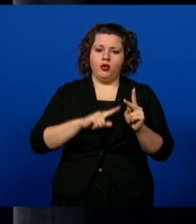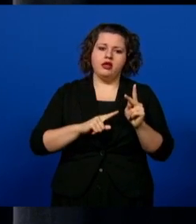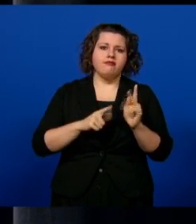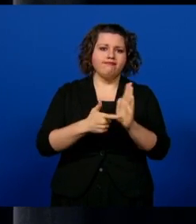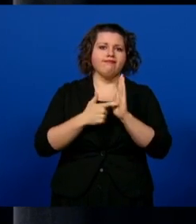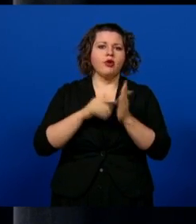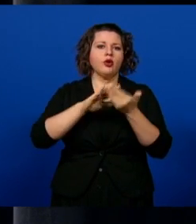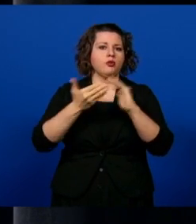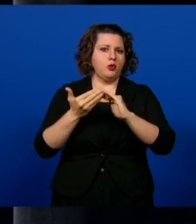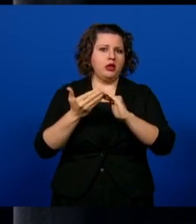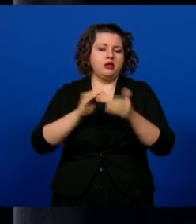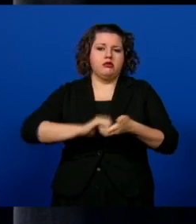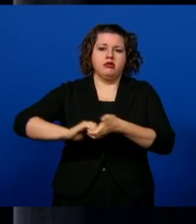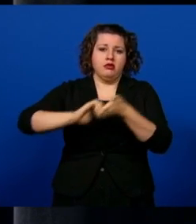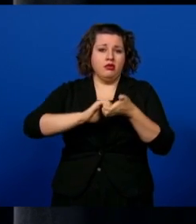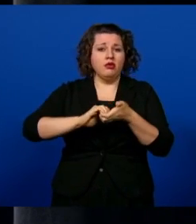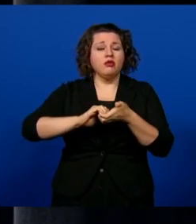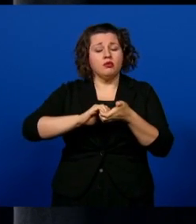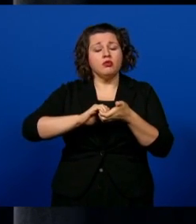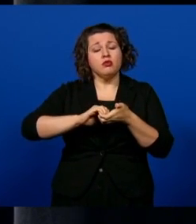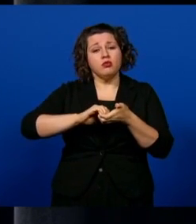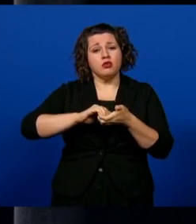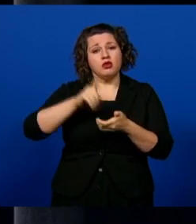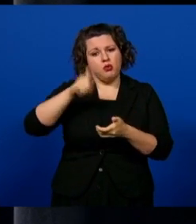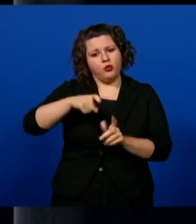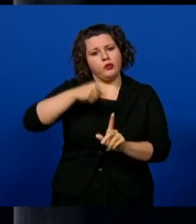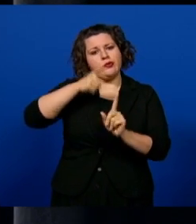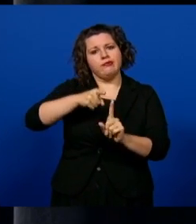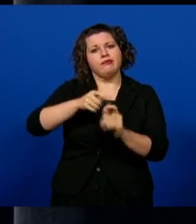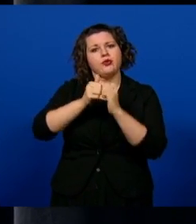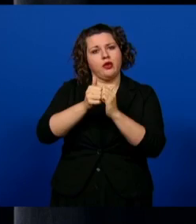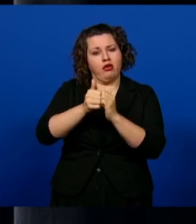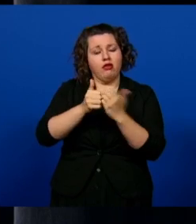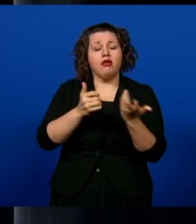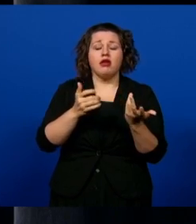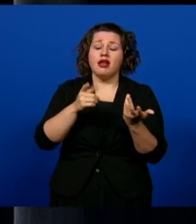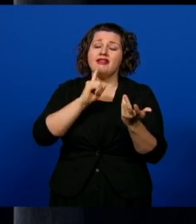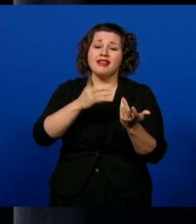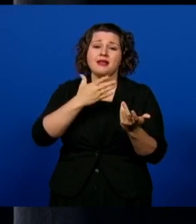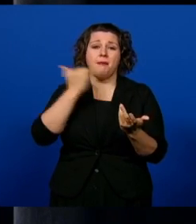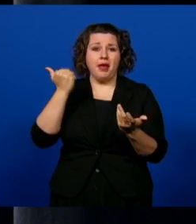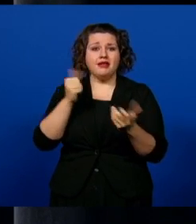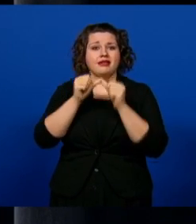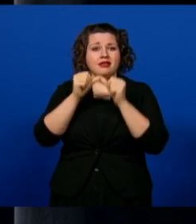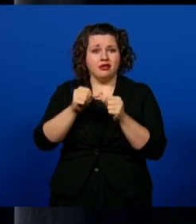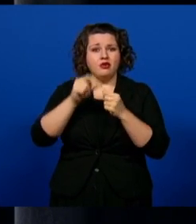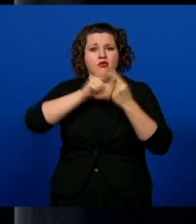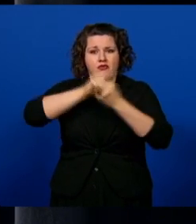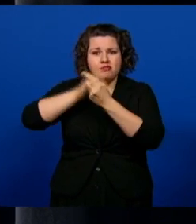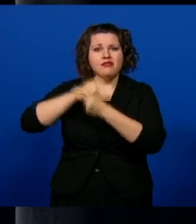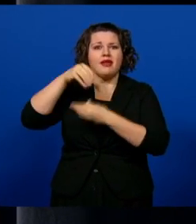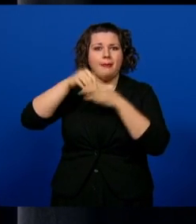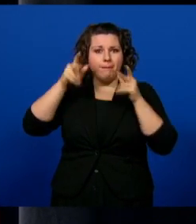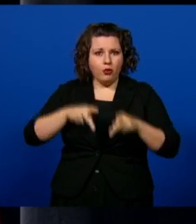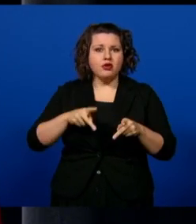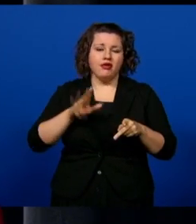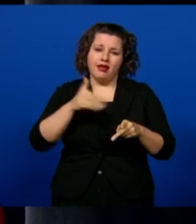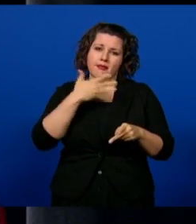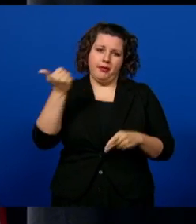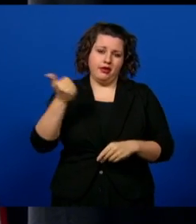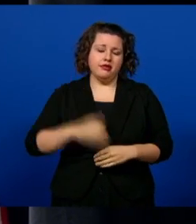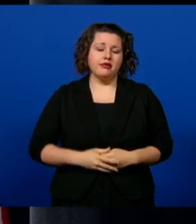meant to do this together, and I think that what's best for us is to continue to see each other face to face in person.